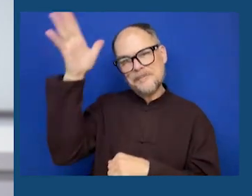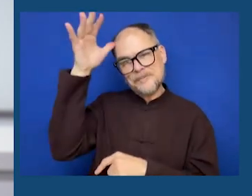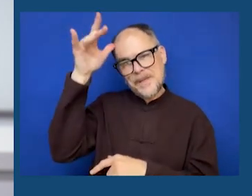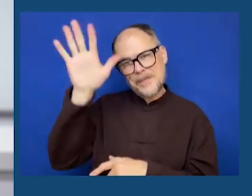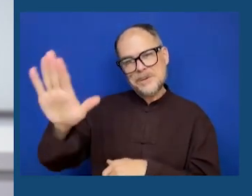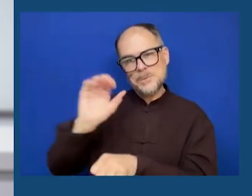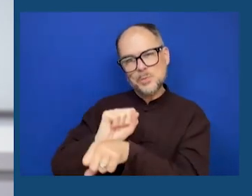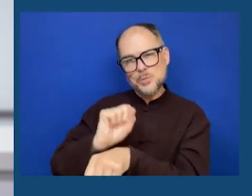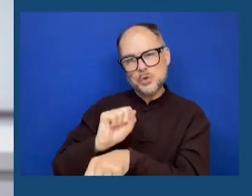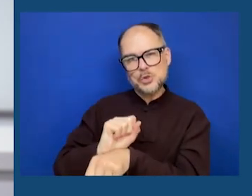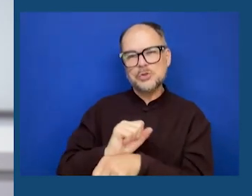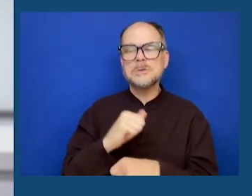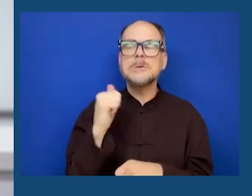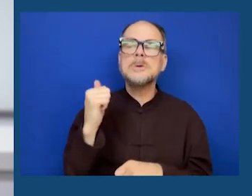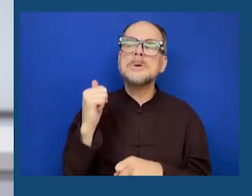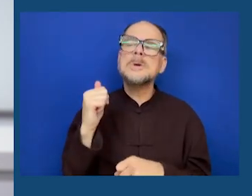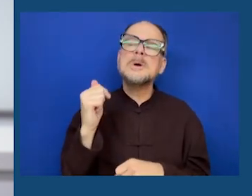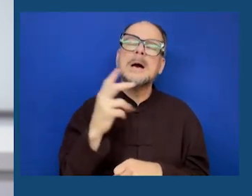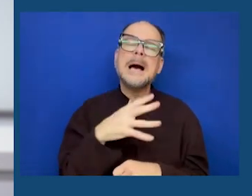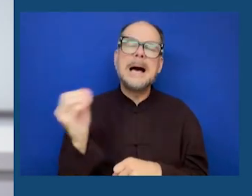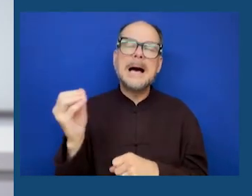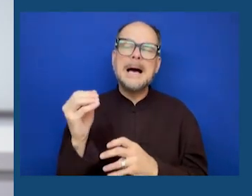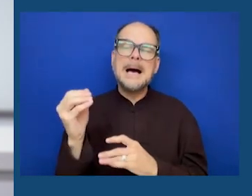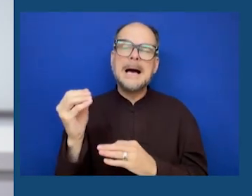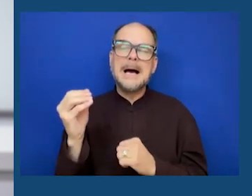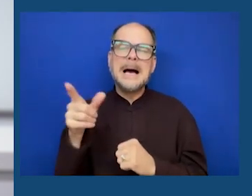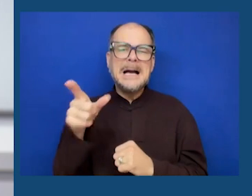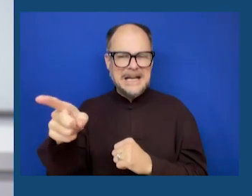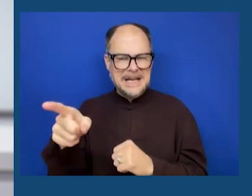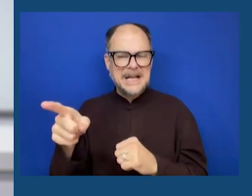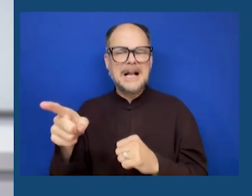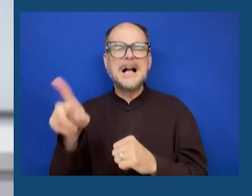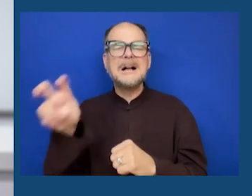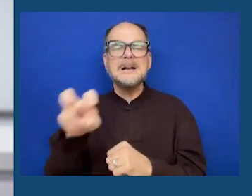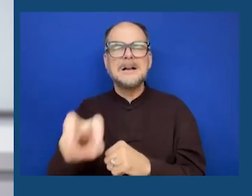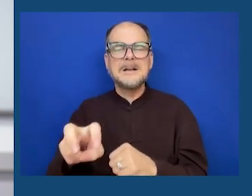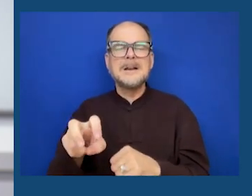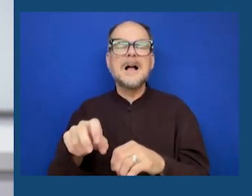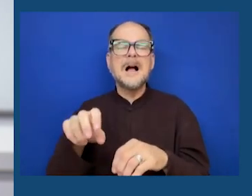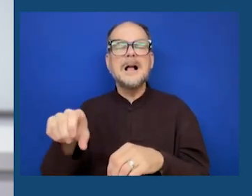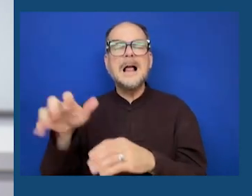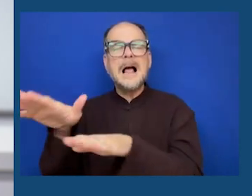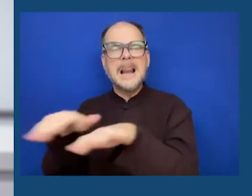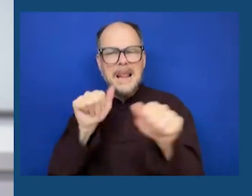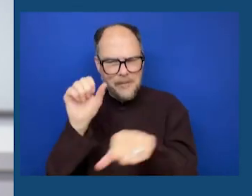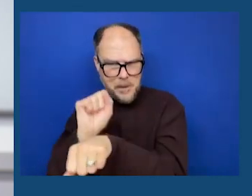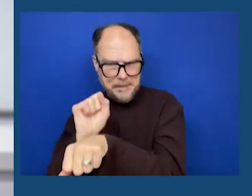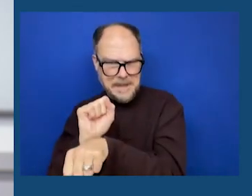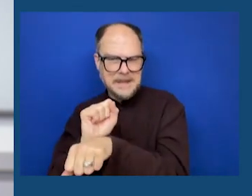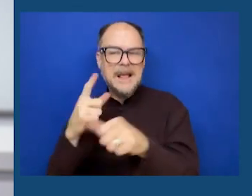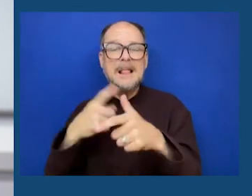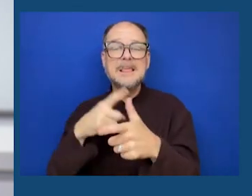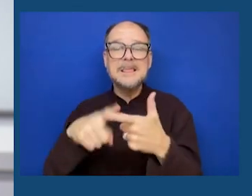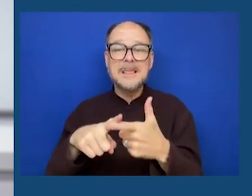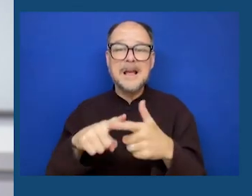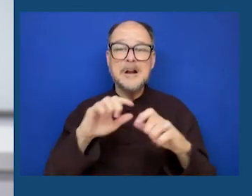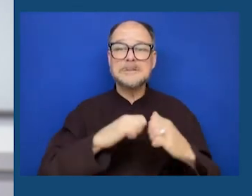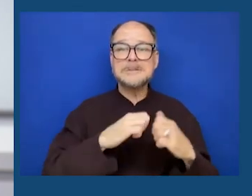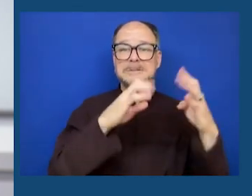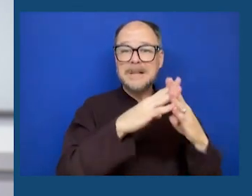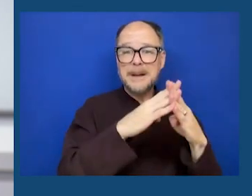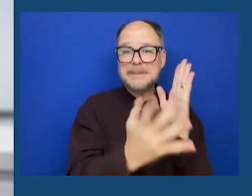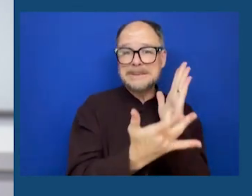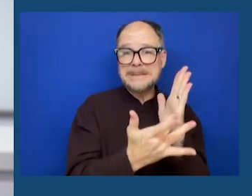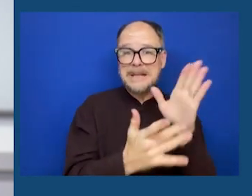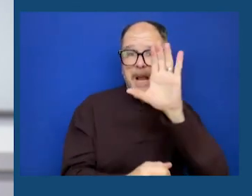he had left his position, joined just a couple of guys who were starting, former IBM guys, who were starting a tech company